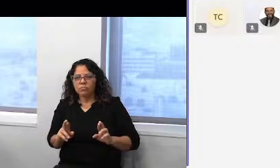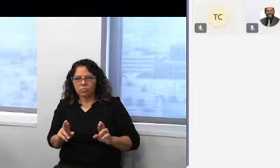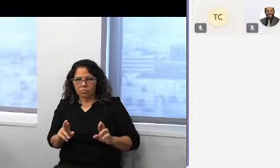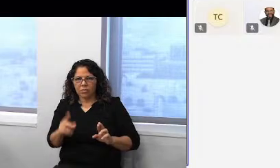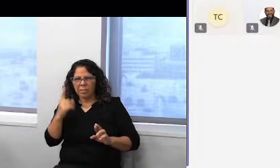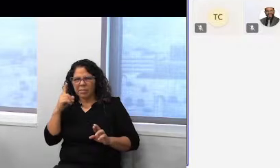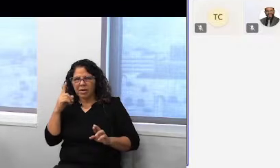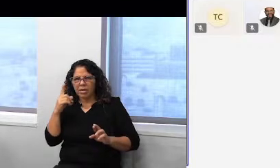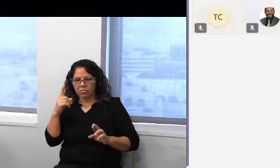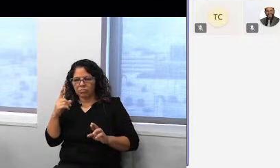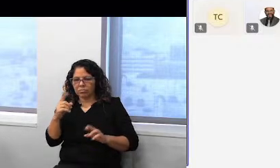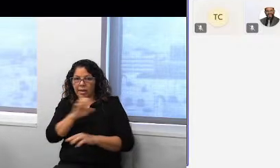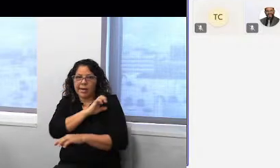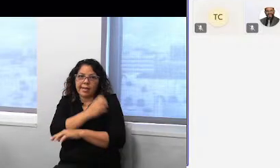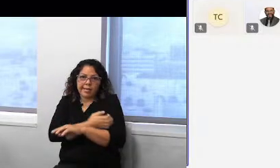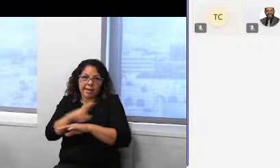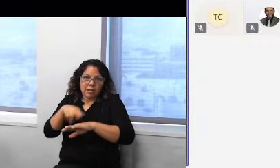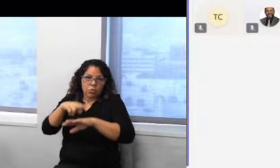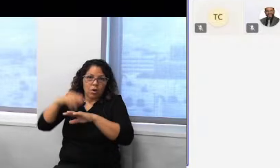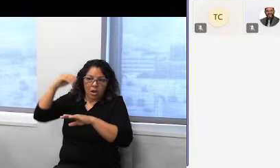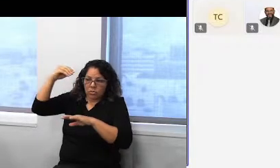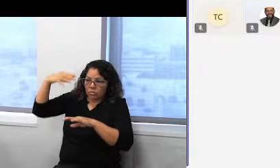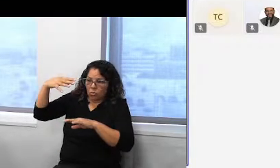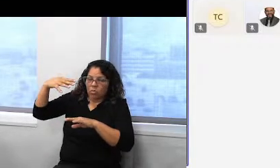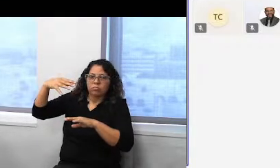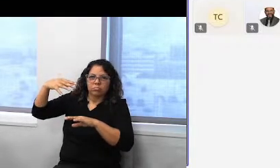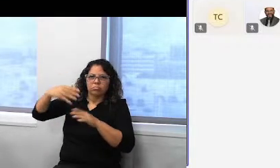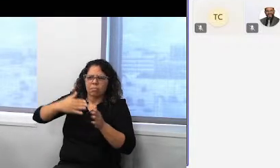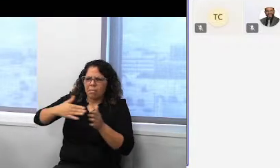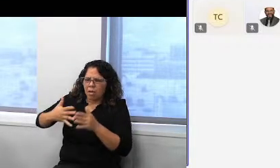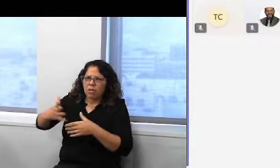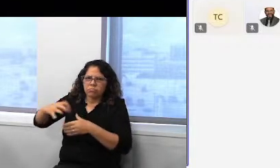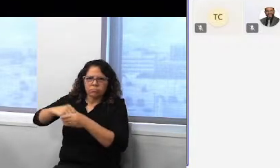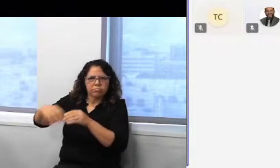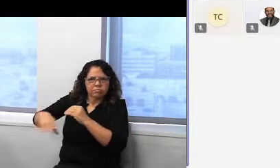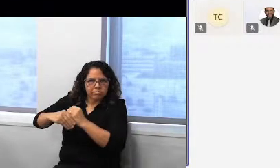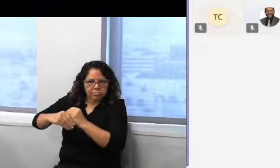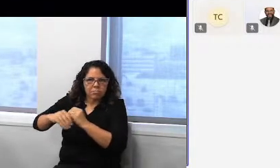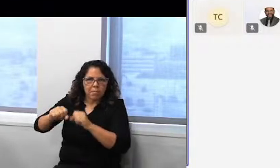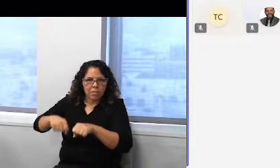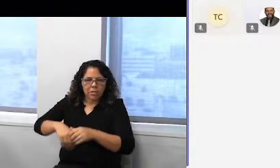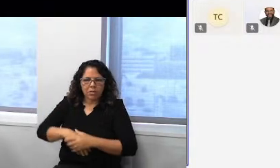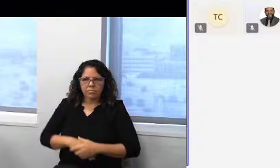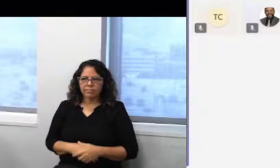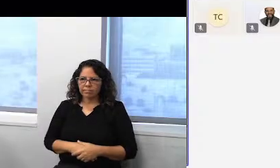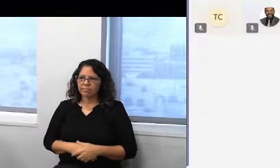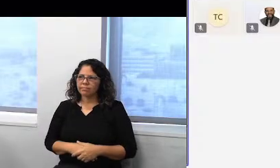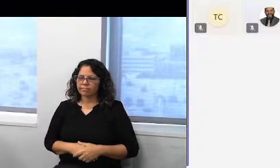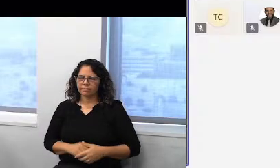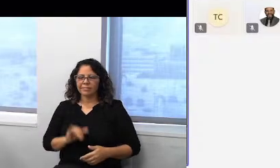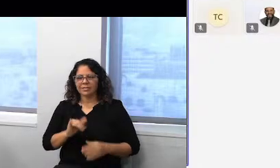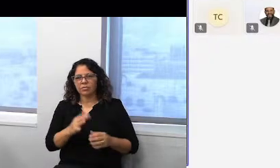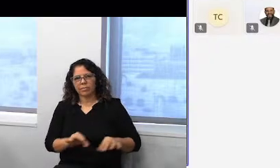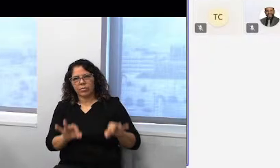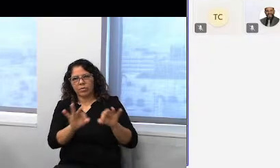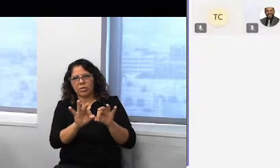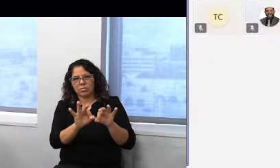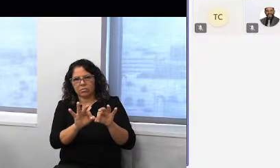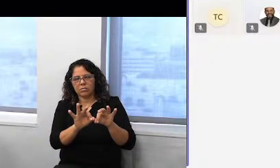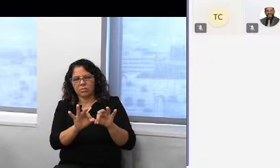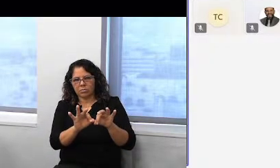and very much appreciated, by the way, because that's a very important element of ensuring you're building for long term.